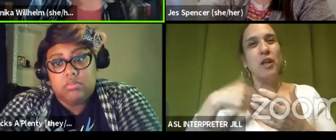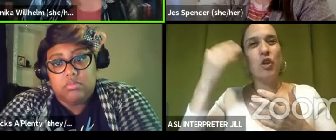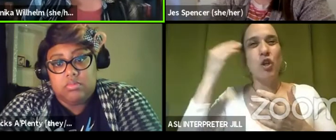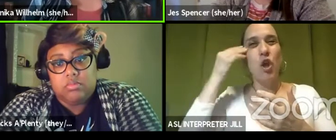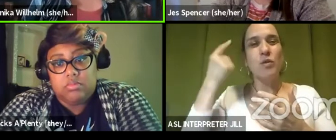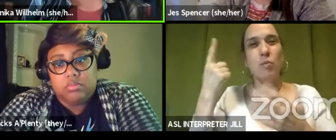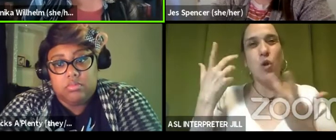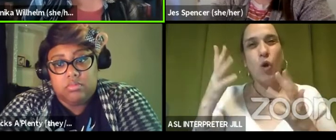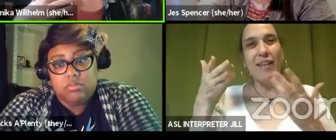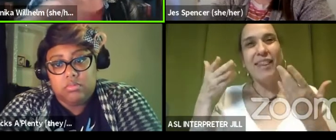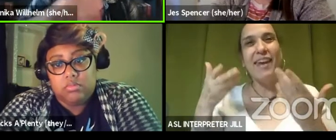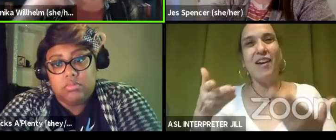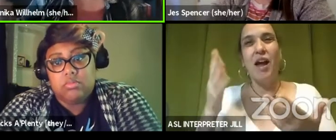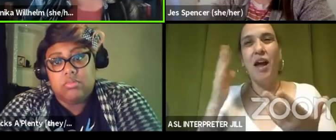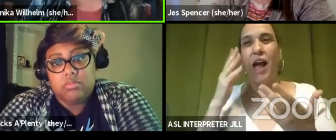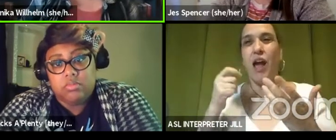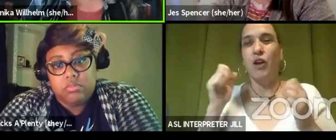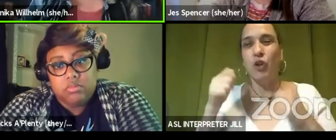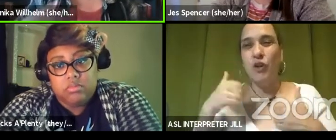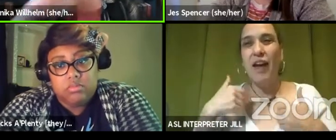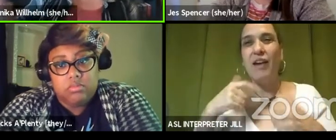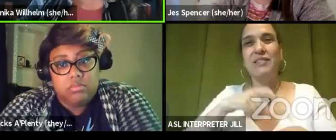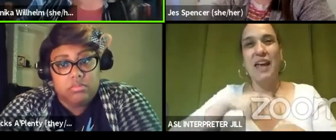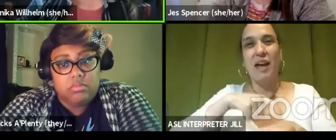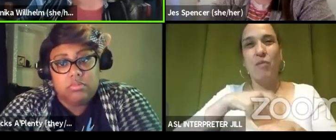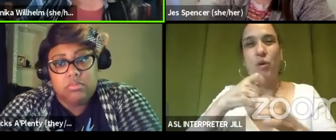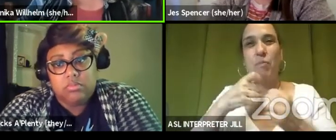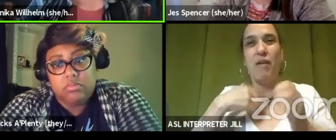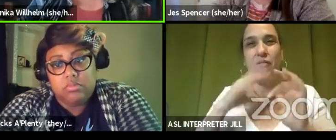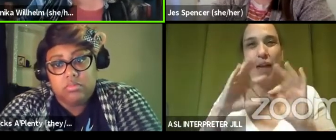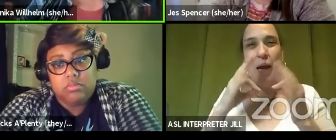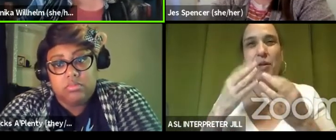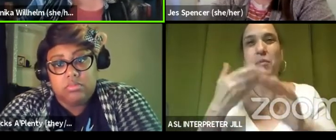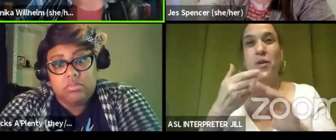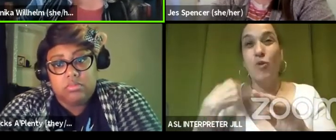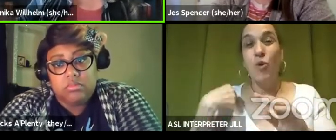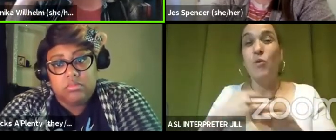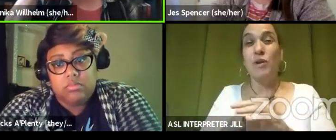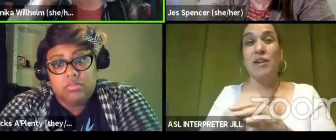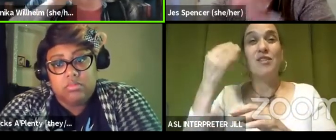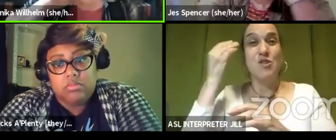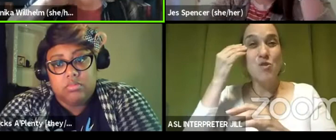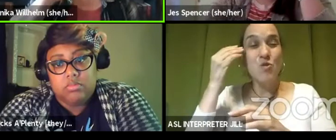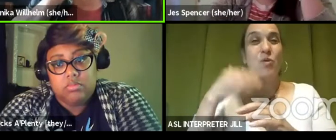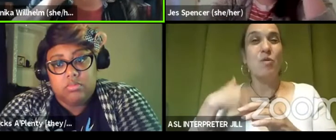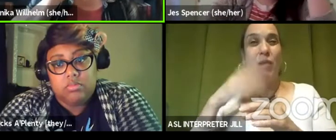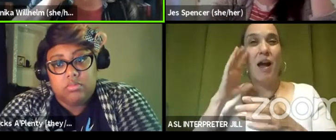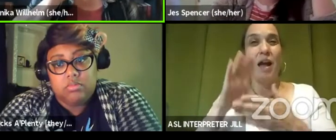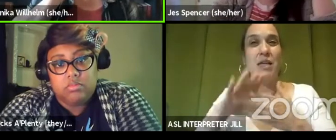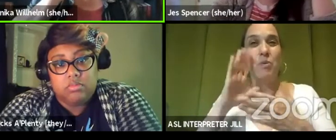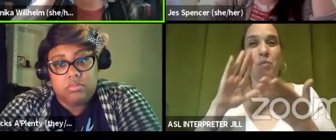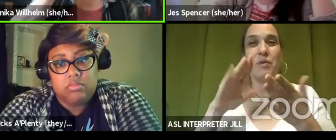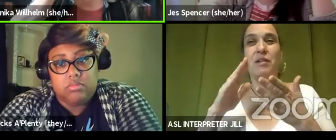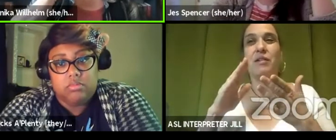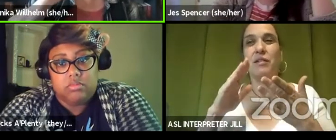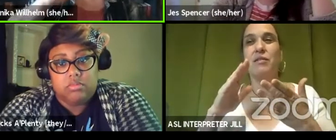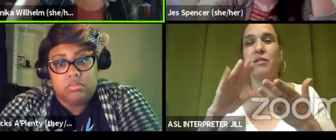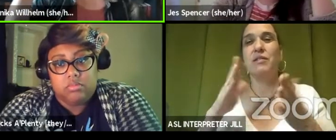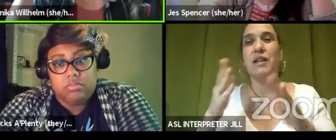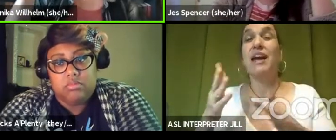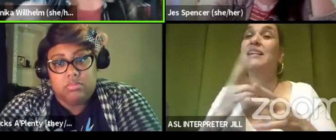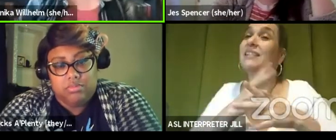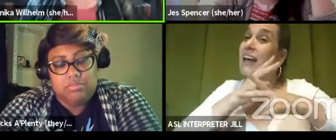before we knew that my husband was dying, before we had to deal with like all of the stuff that happened. So like, take care of each other,